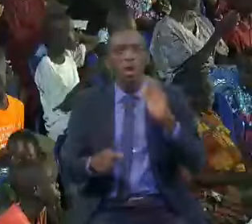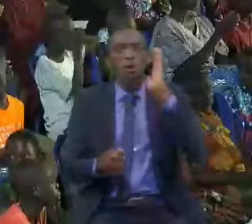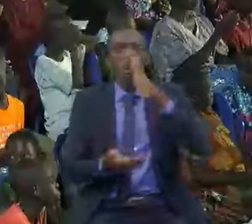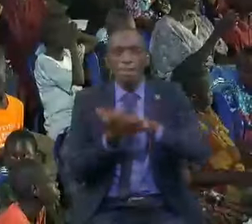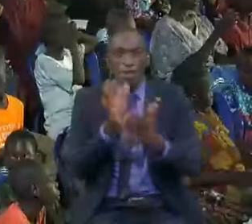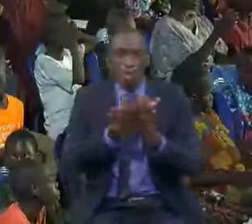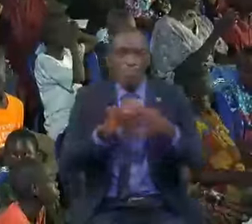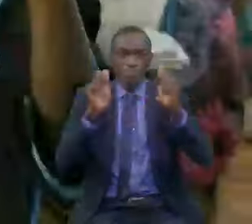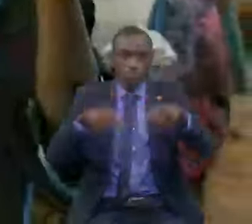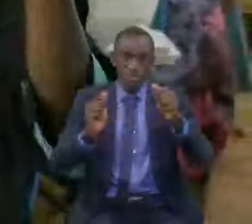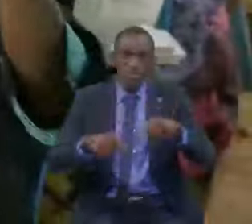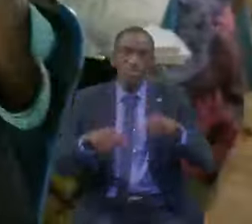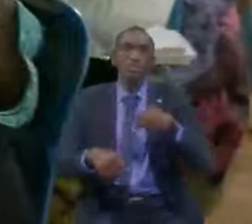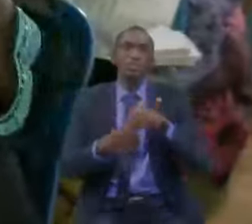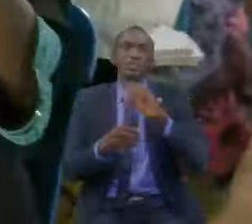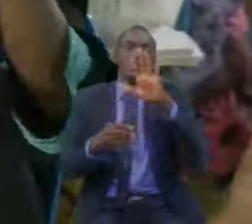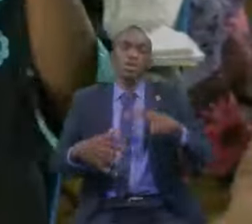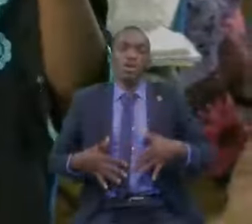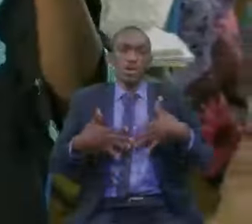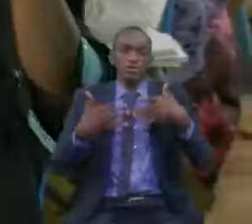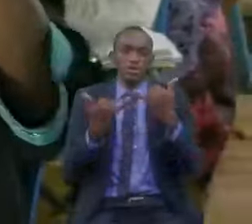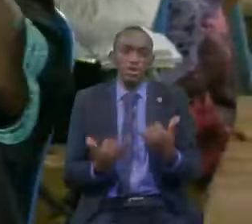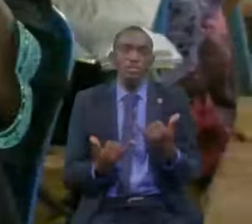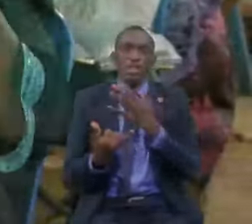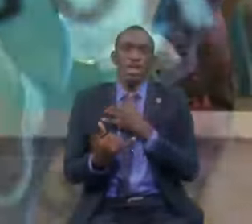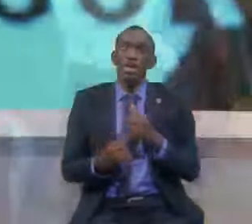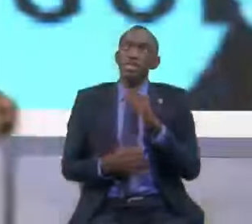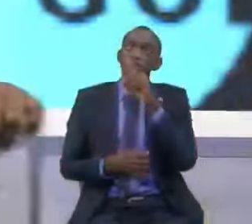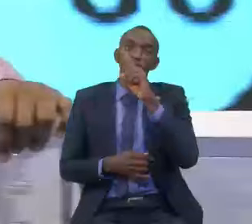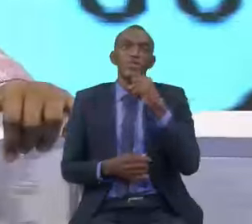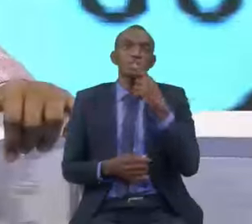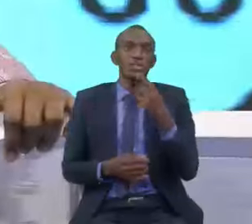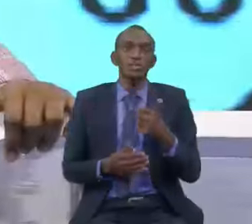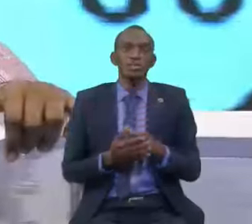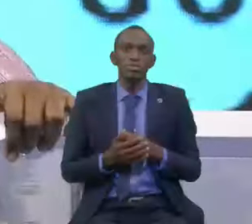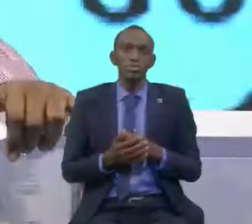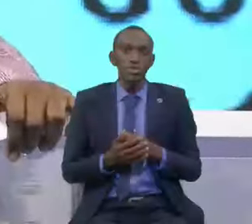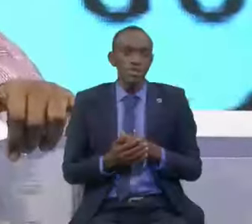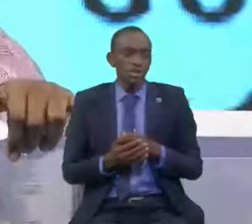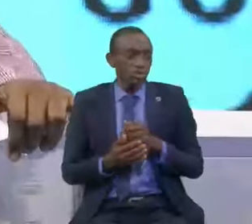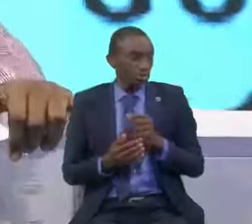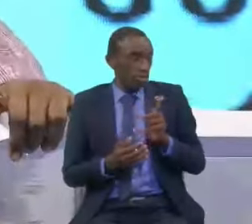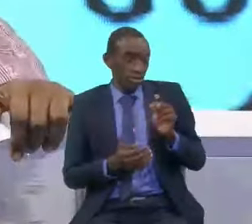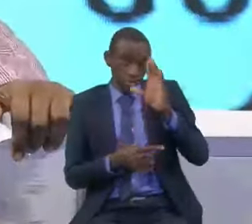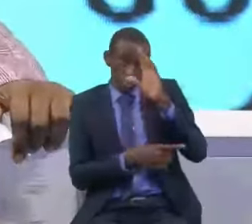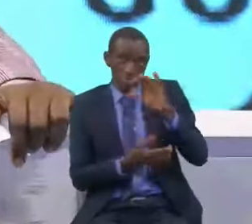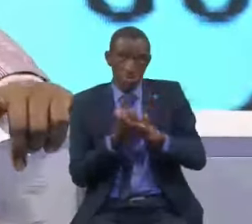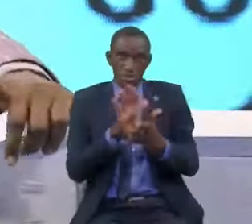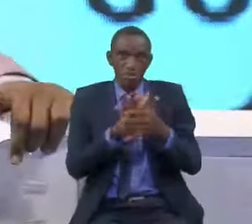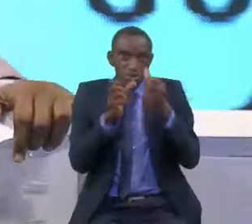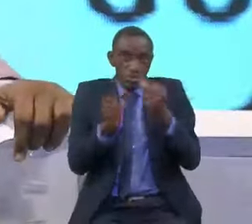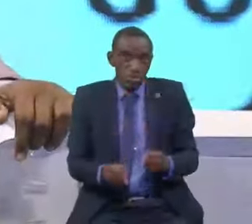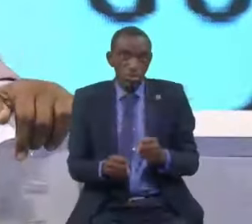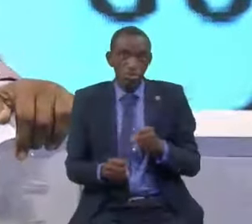your life tonight and it says it says they saw the man strong whom he see and